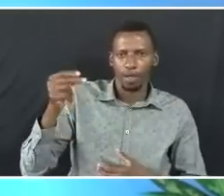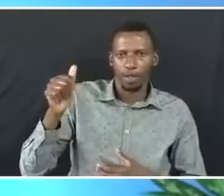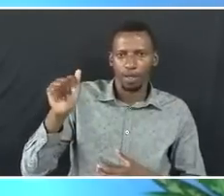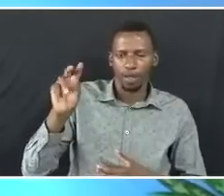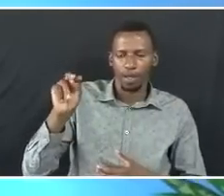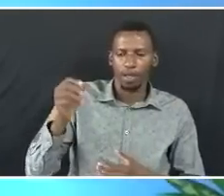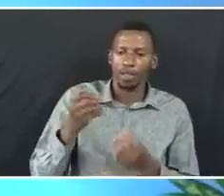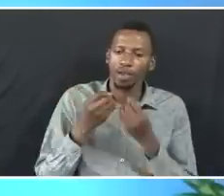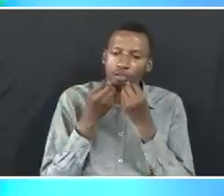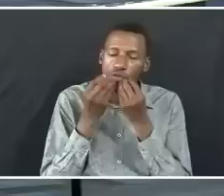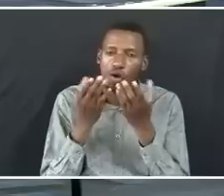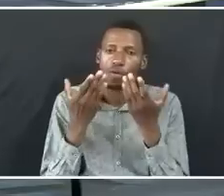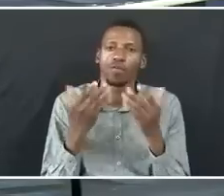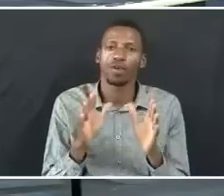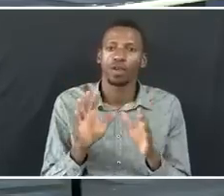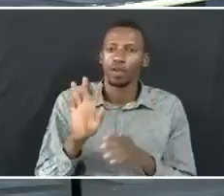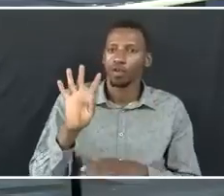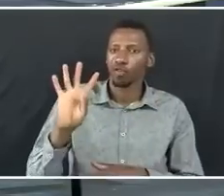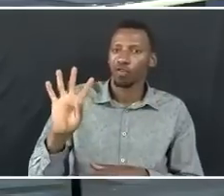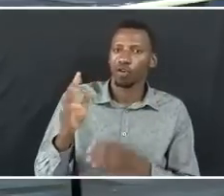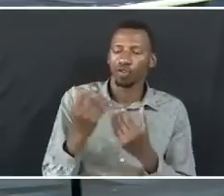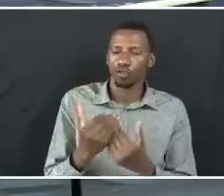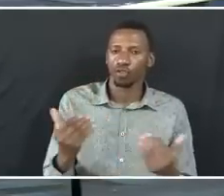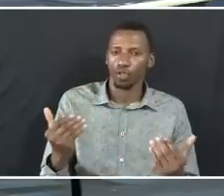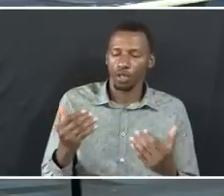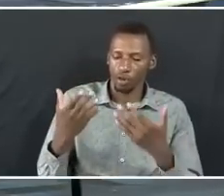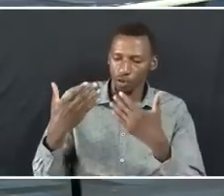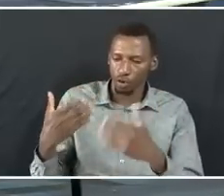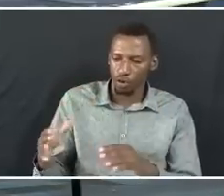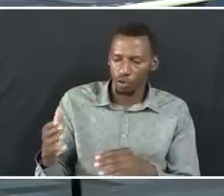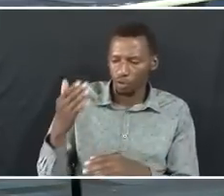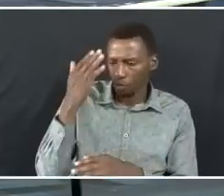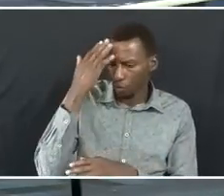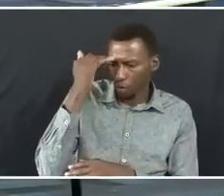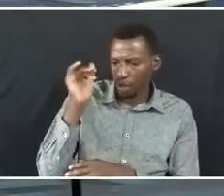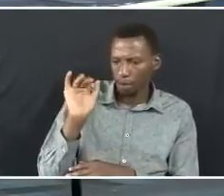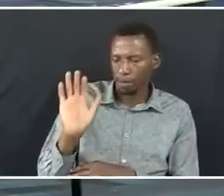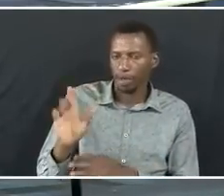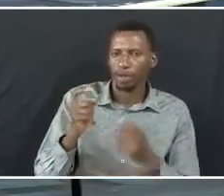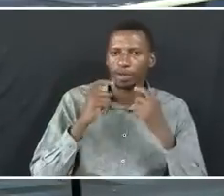lose 4 children for the sin he had committed.